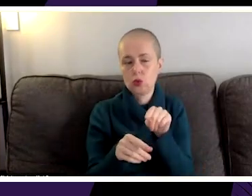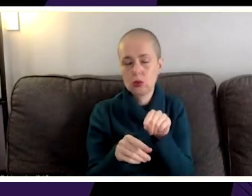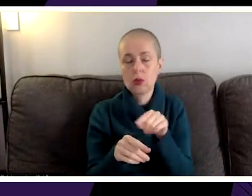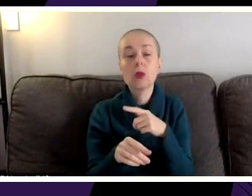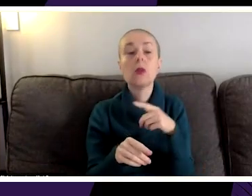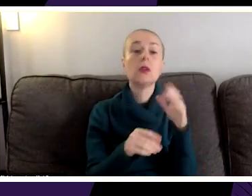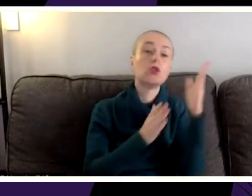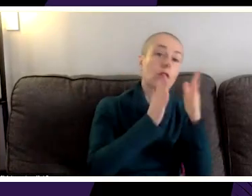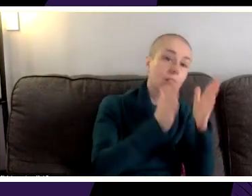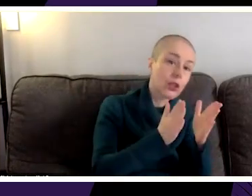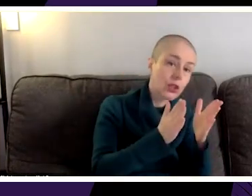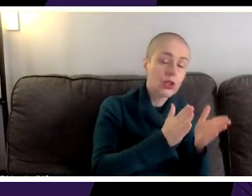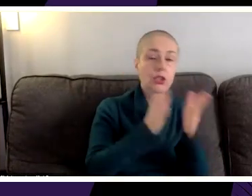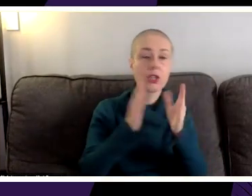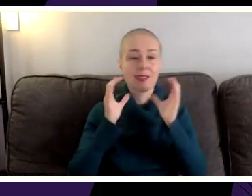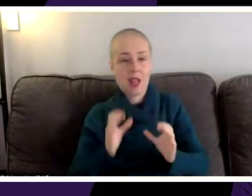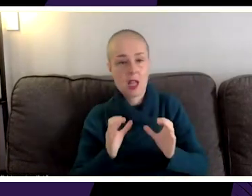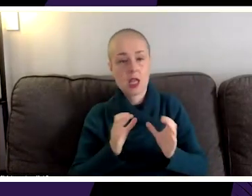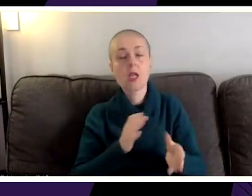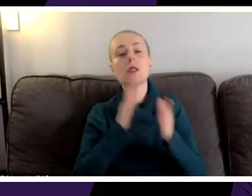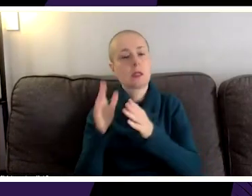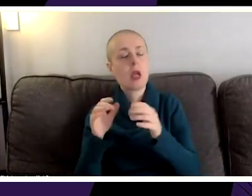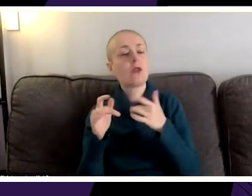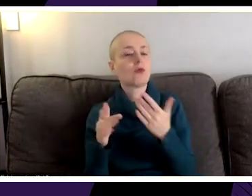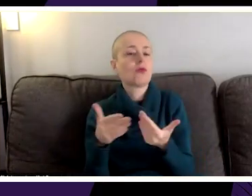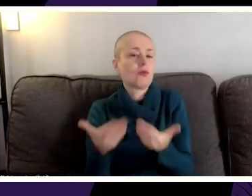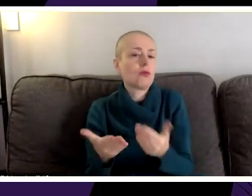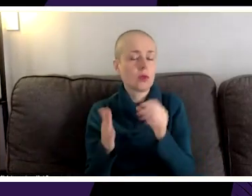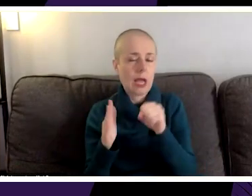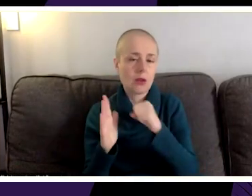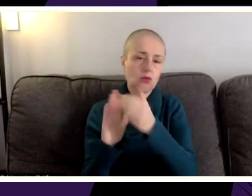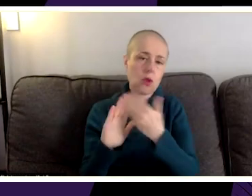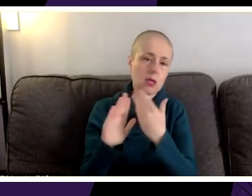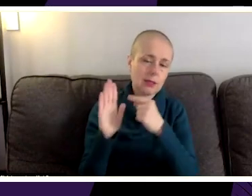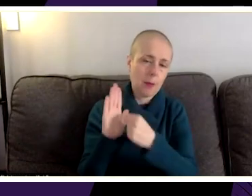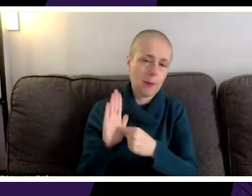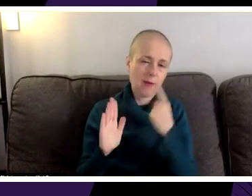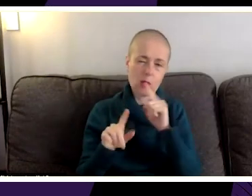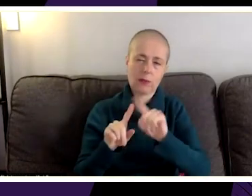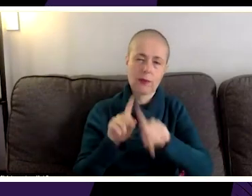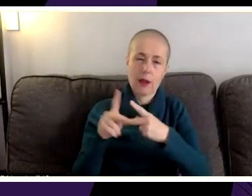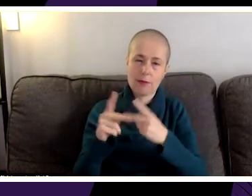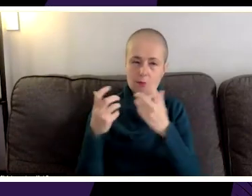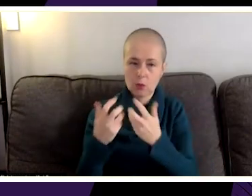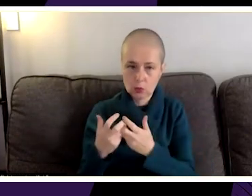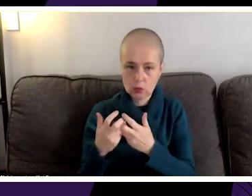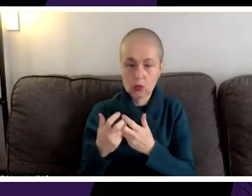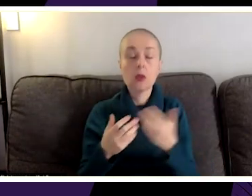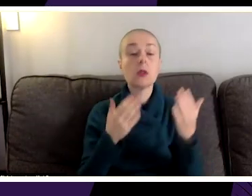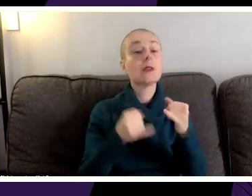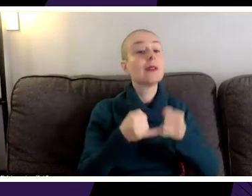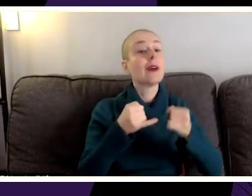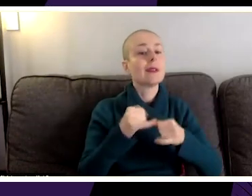and ideally have examples of writing tests for each kind of file as well. And lastly, setting up tooling and automated